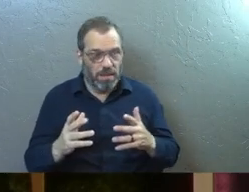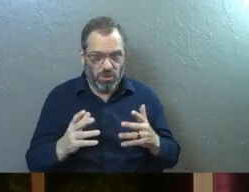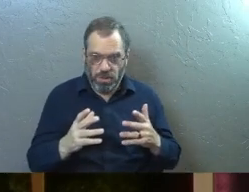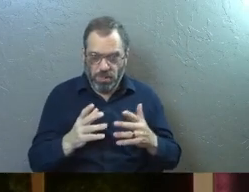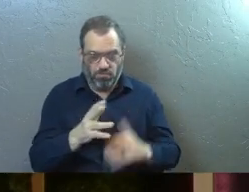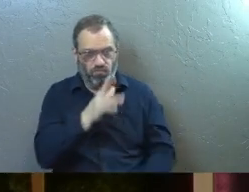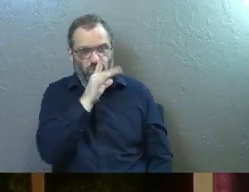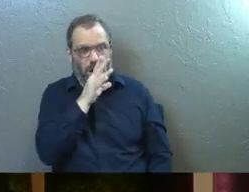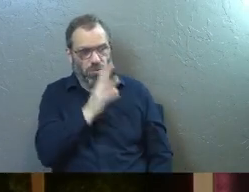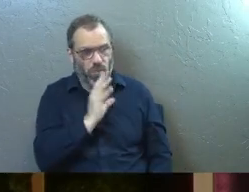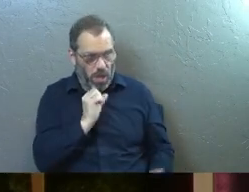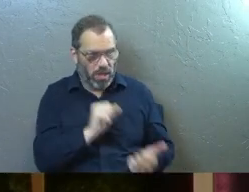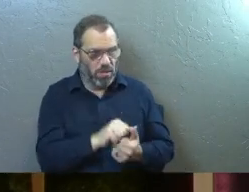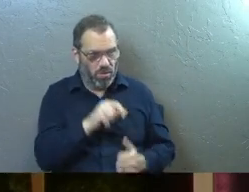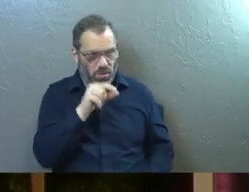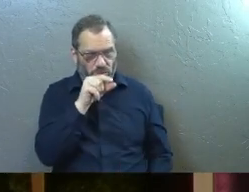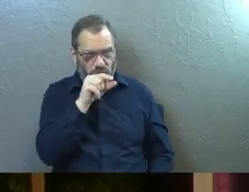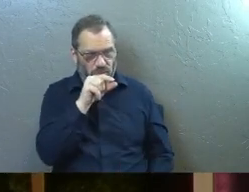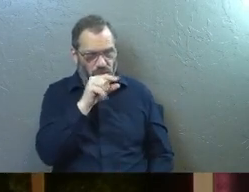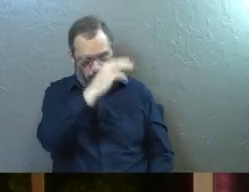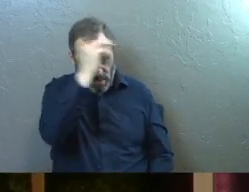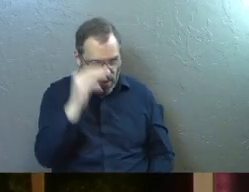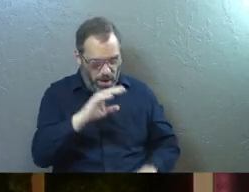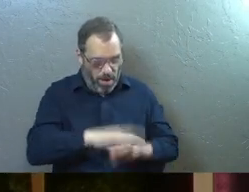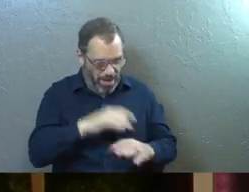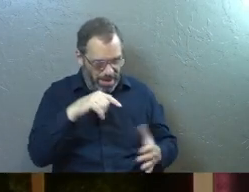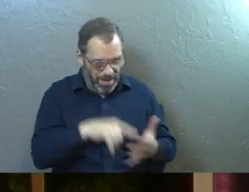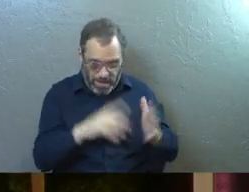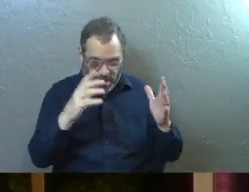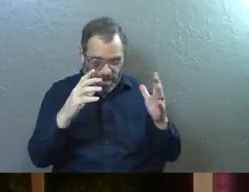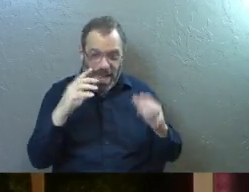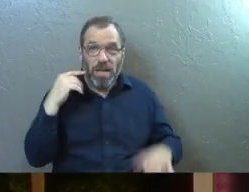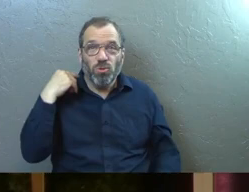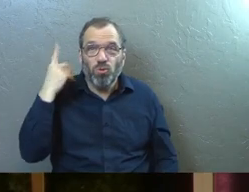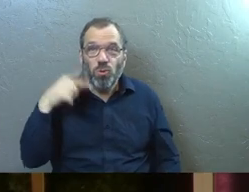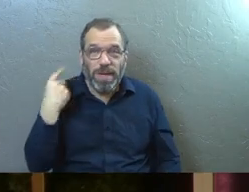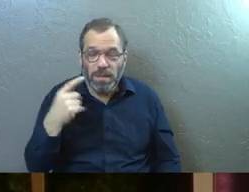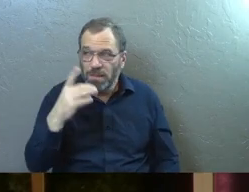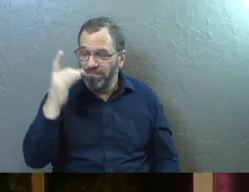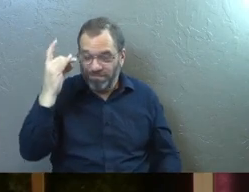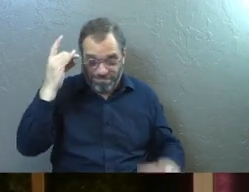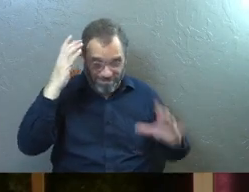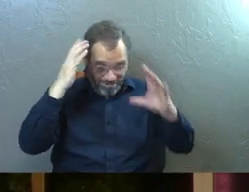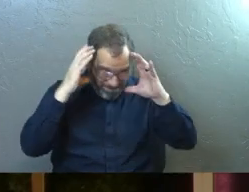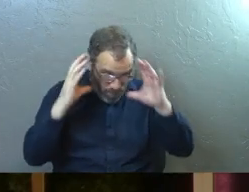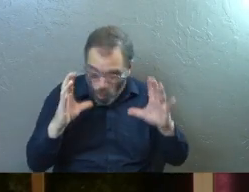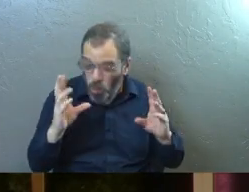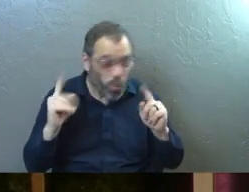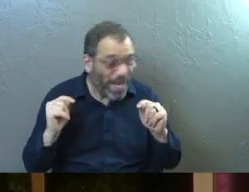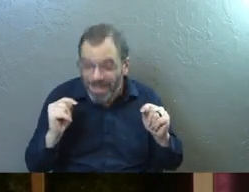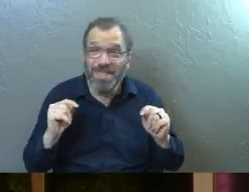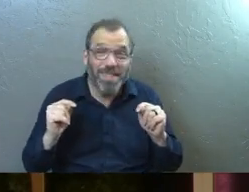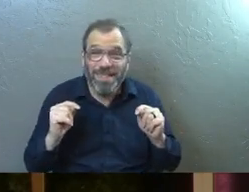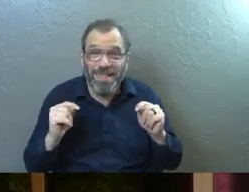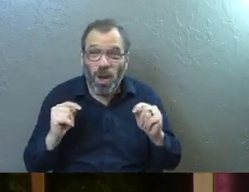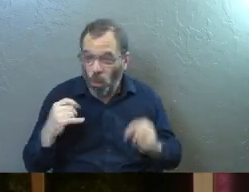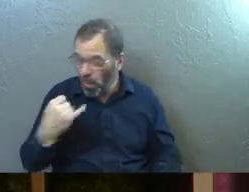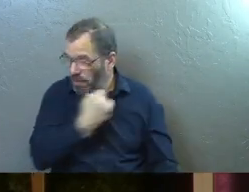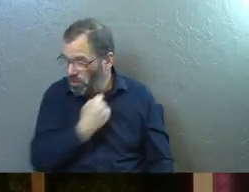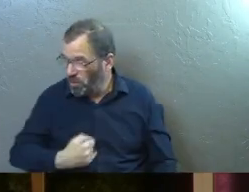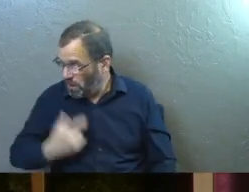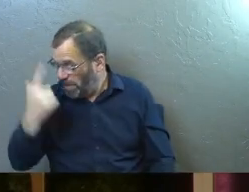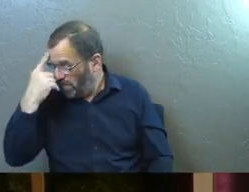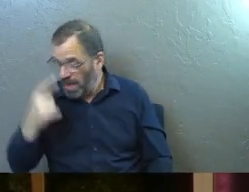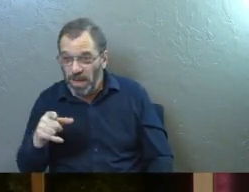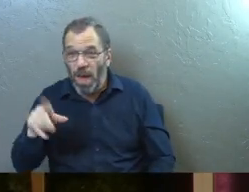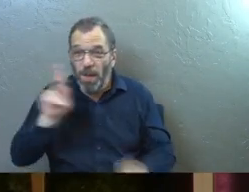that by talking to you about this? It's crazy. It's absurd. What does everybody think? What does Joseph think?